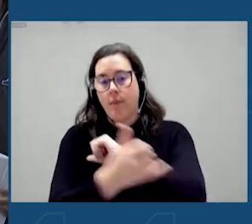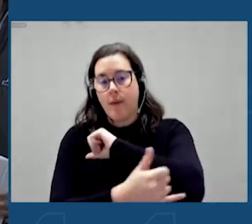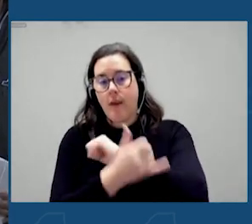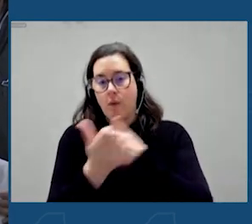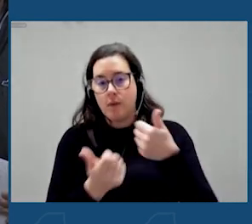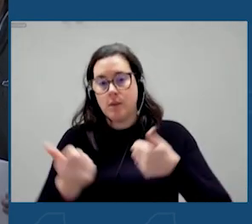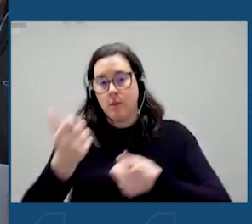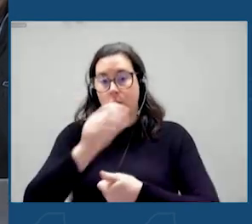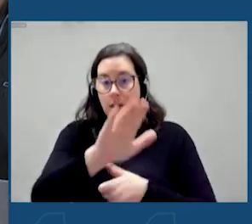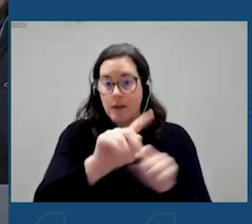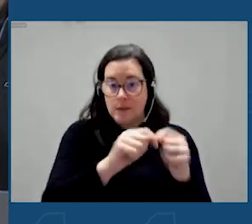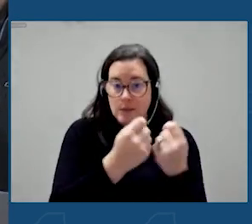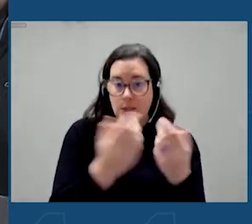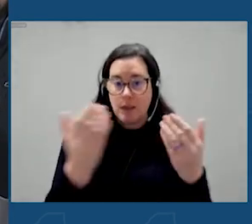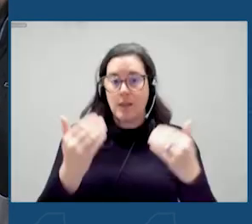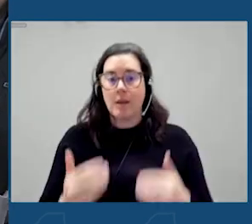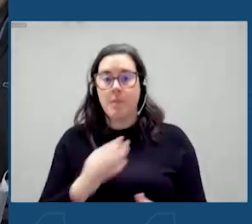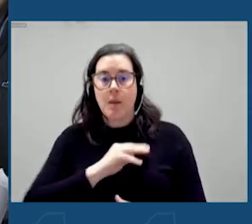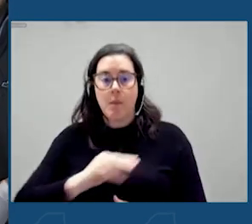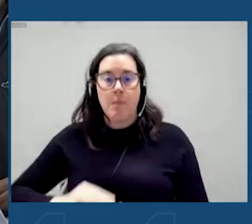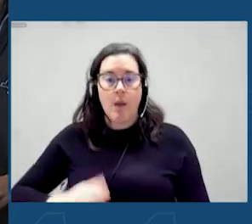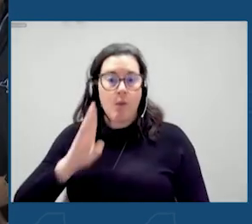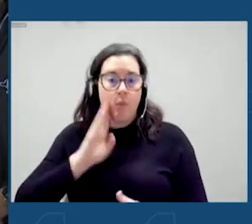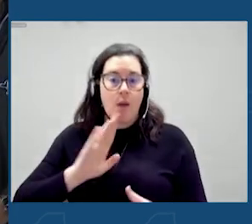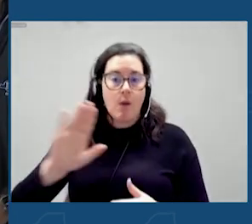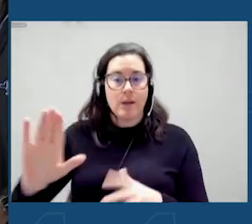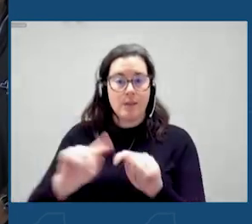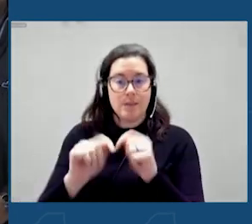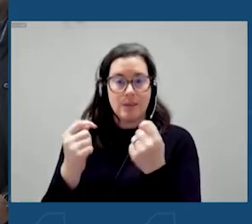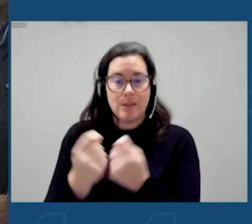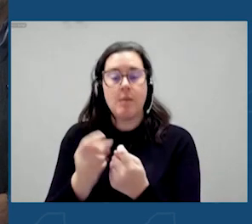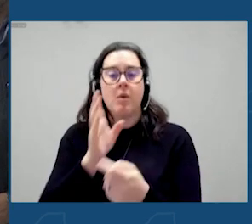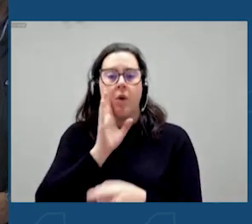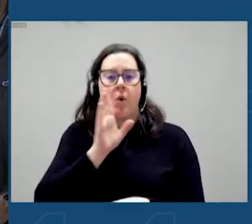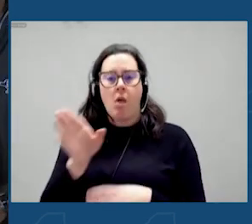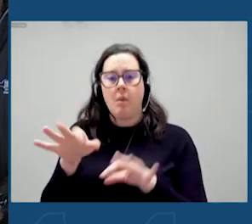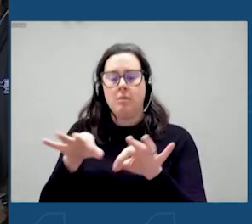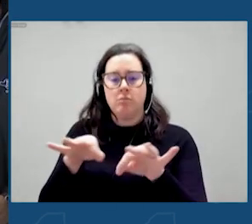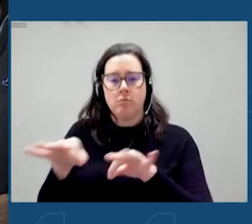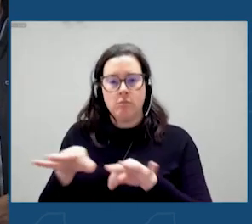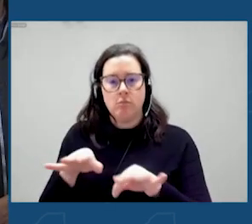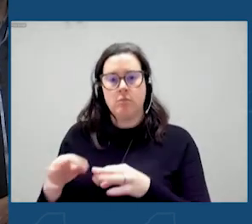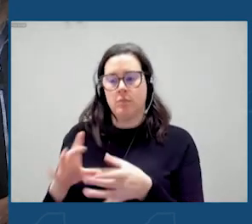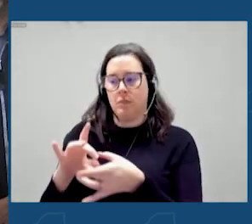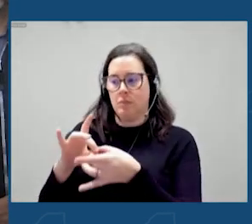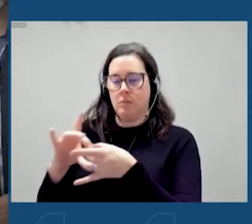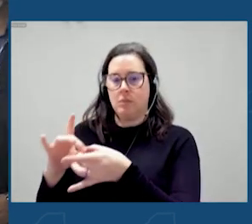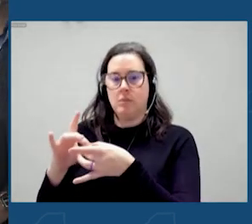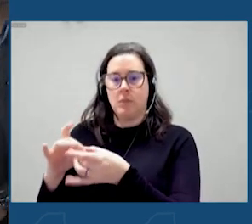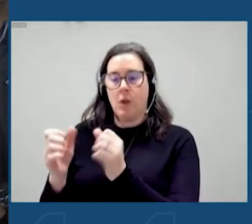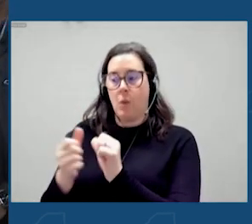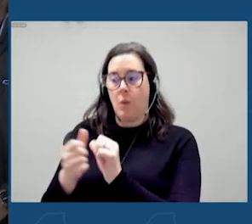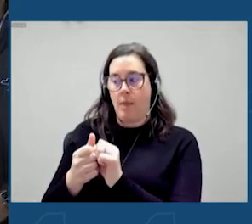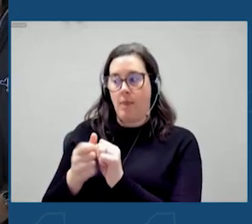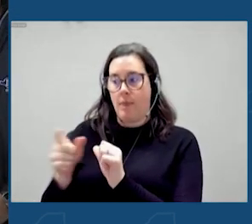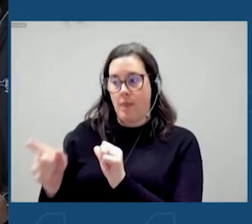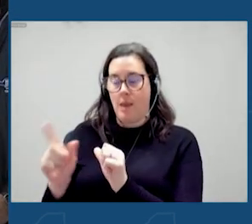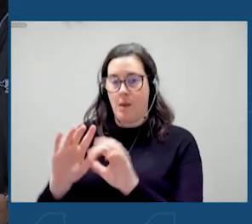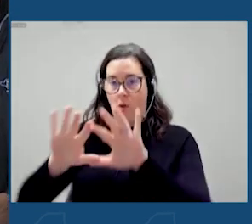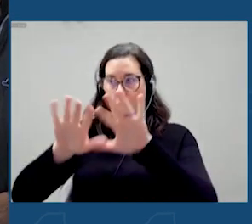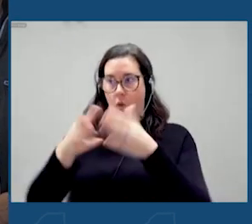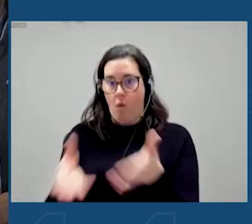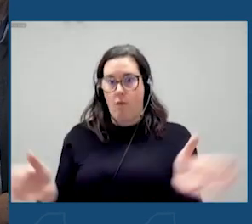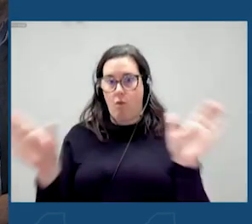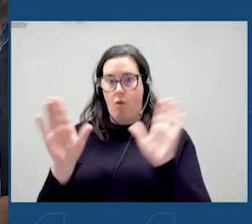with Mayor Brown and his team. We'll be doing that in coordination with our overall emergency